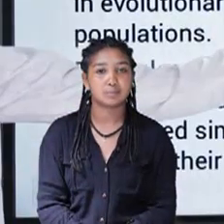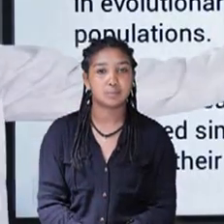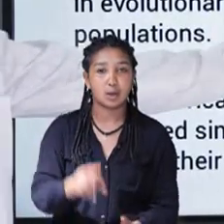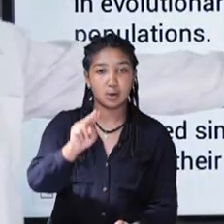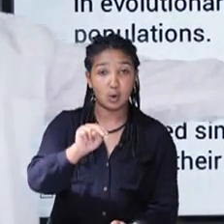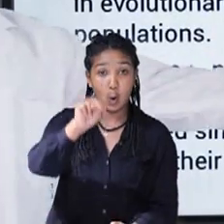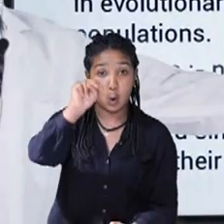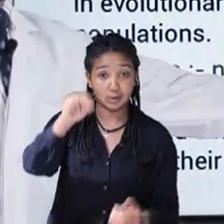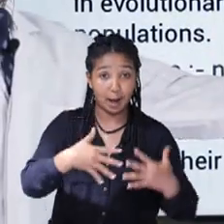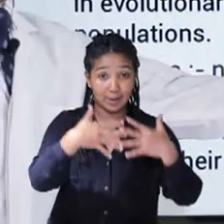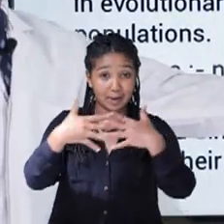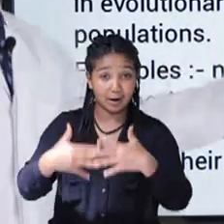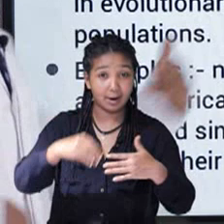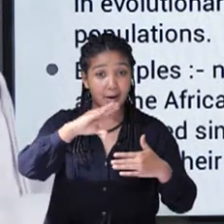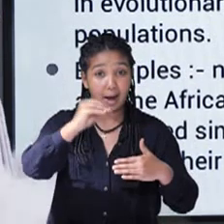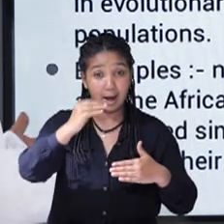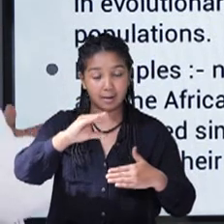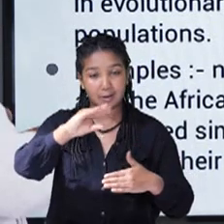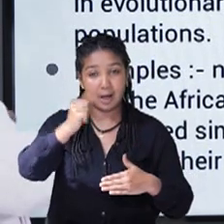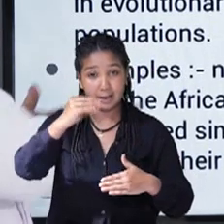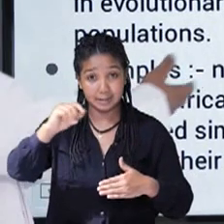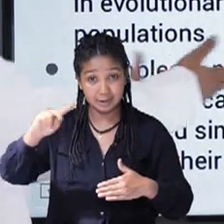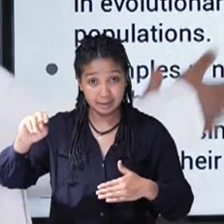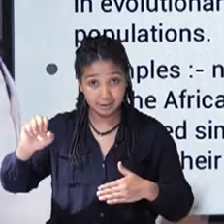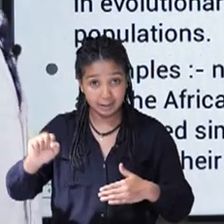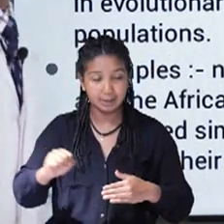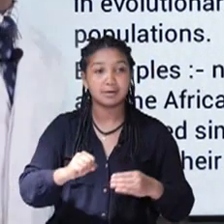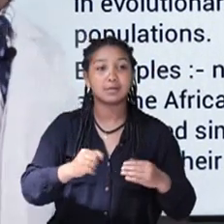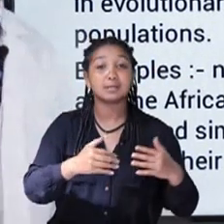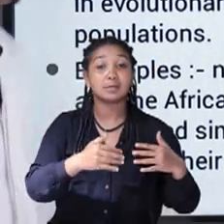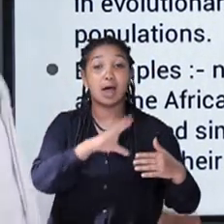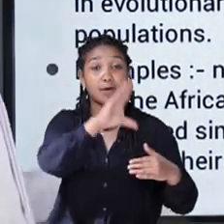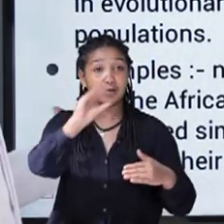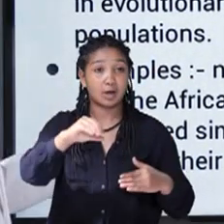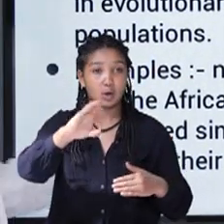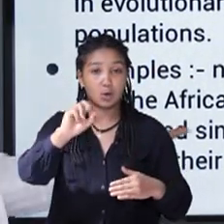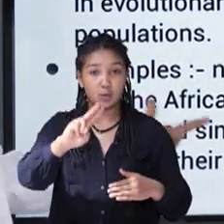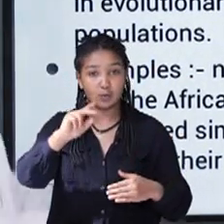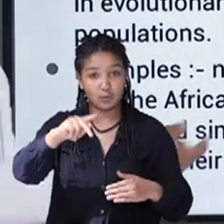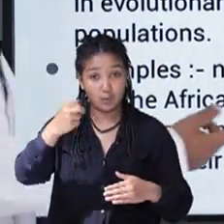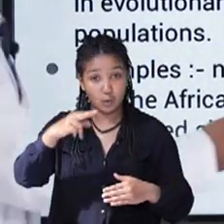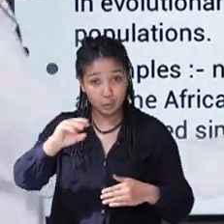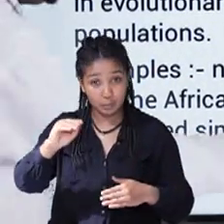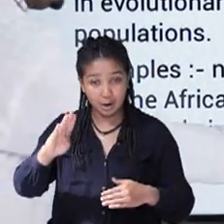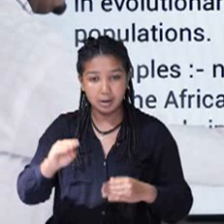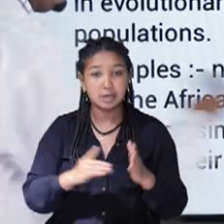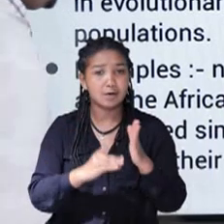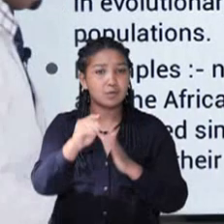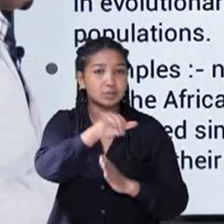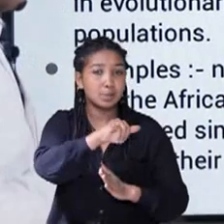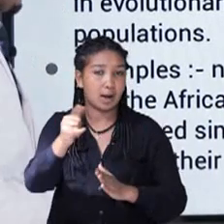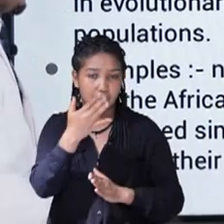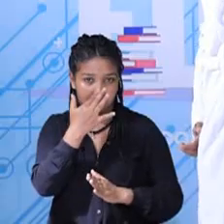North American cactus and the African euphorbia have developed similar